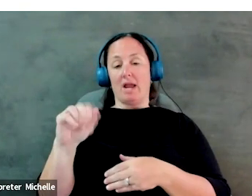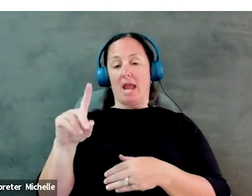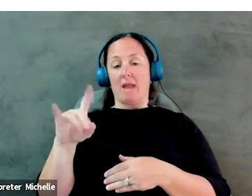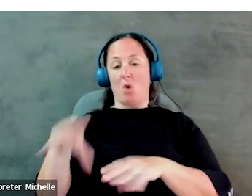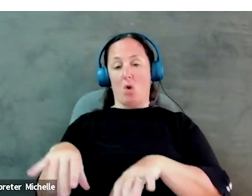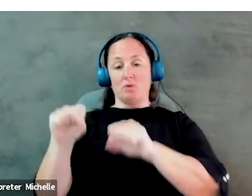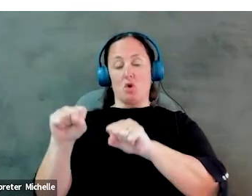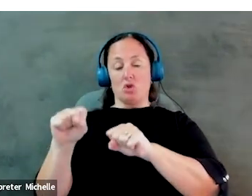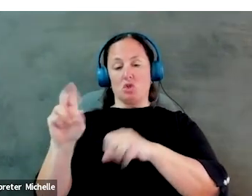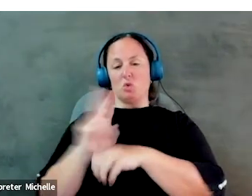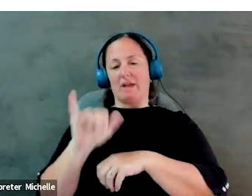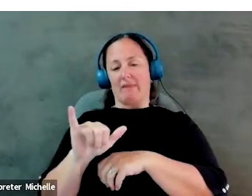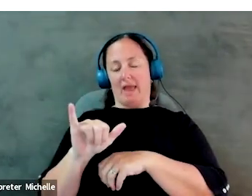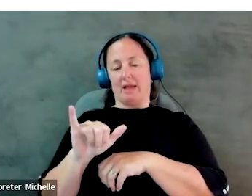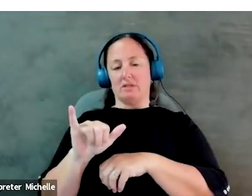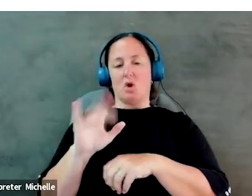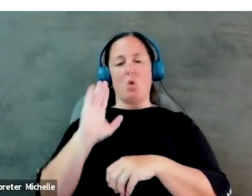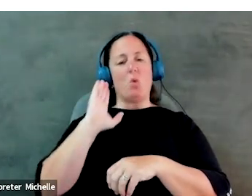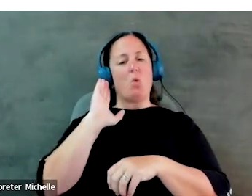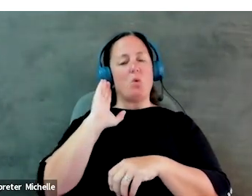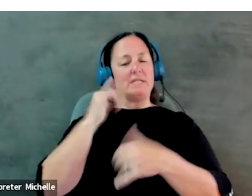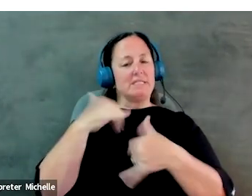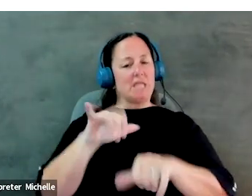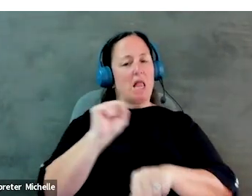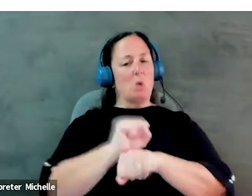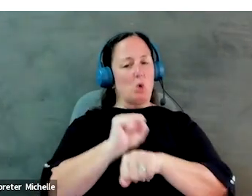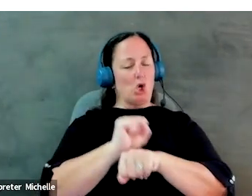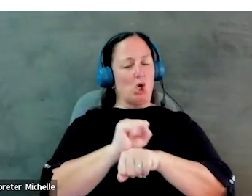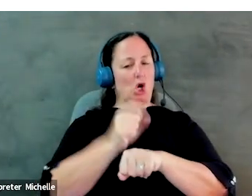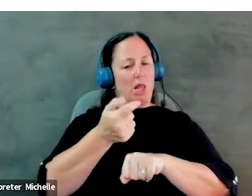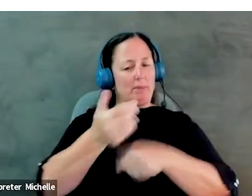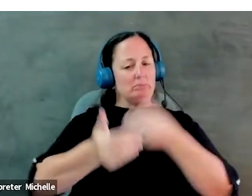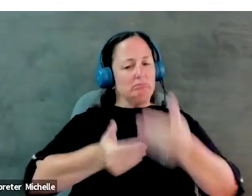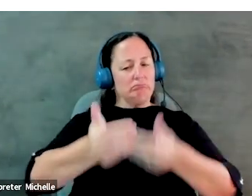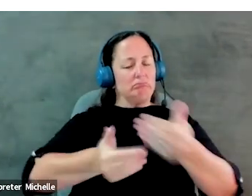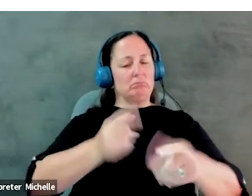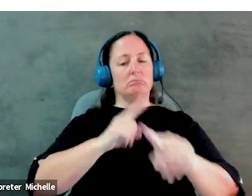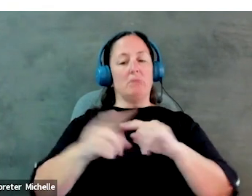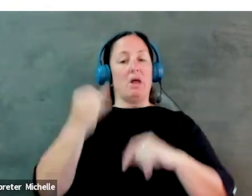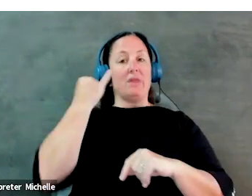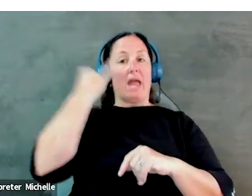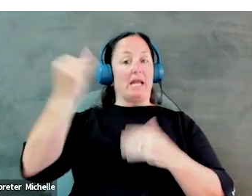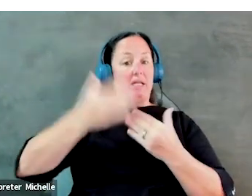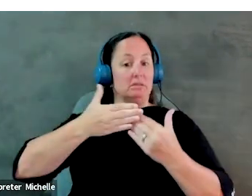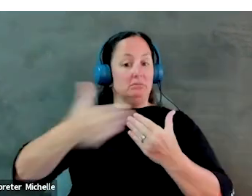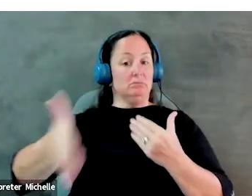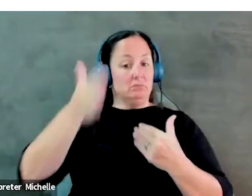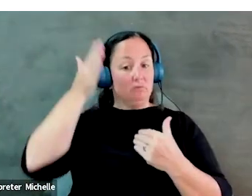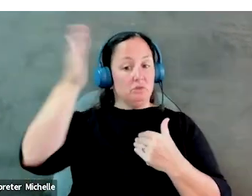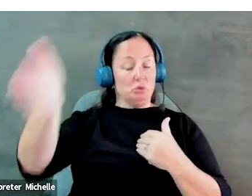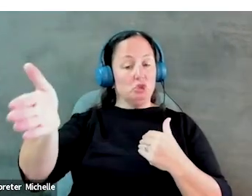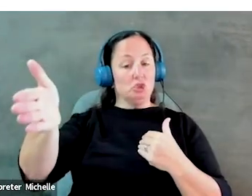of cadmium absorption by using it. So again, it's something that is still being worked little by little, but the idea moving